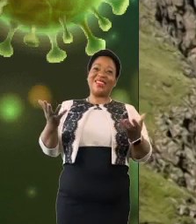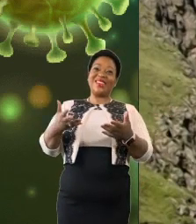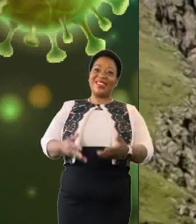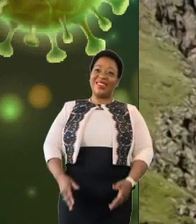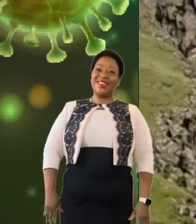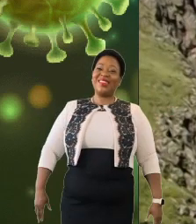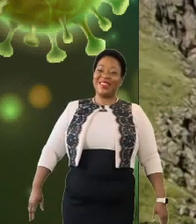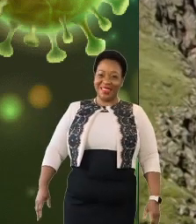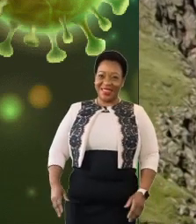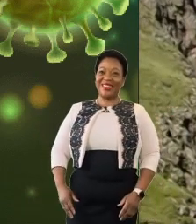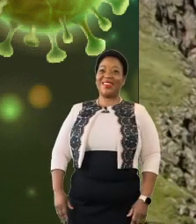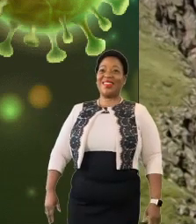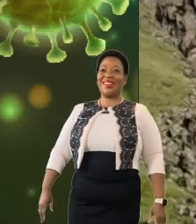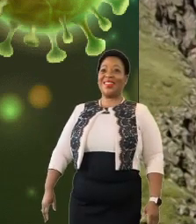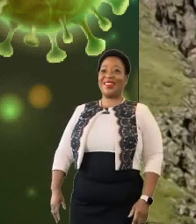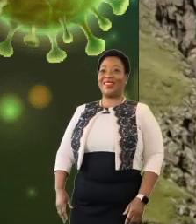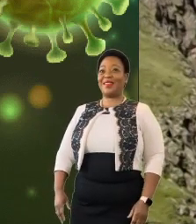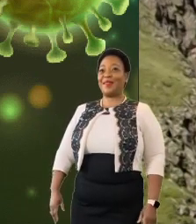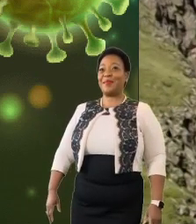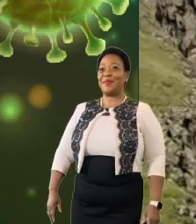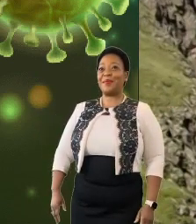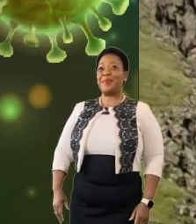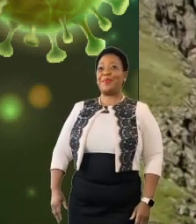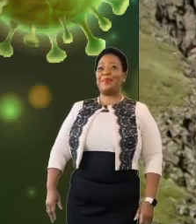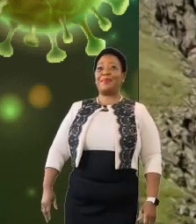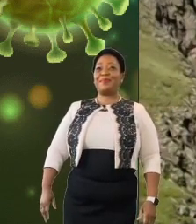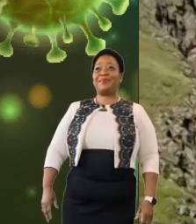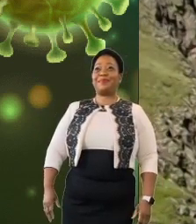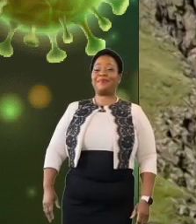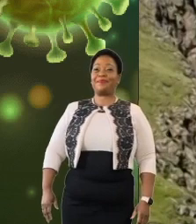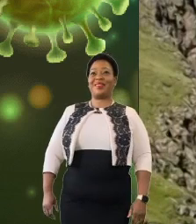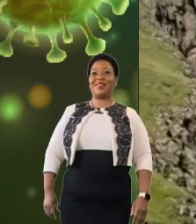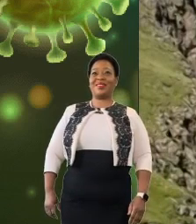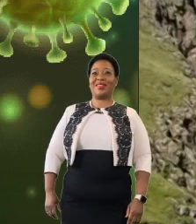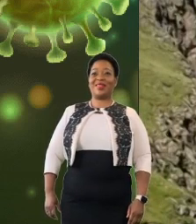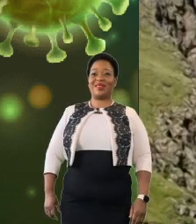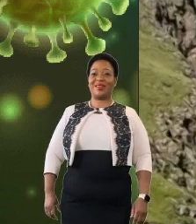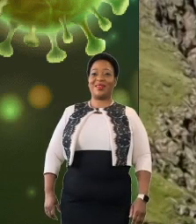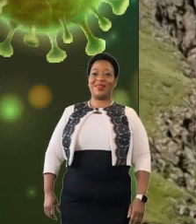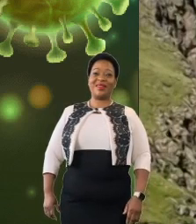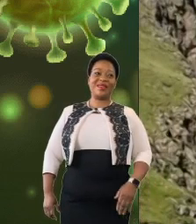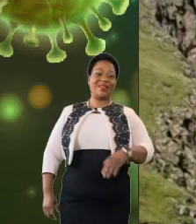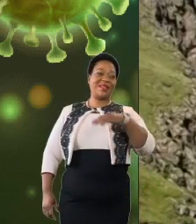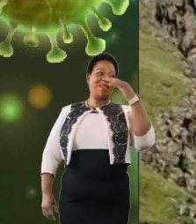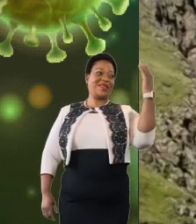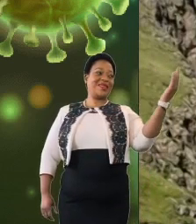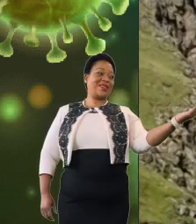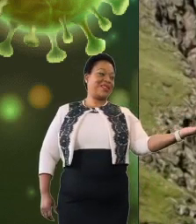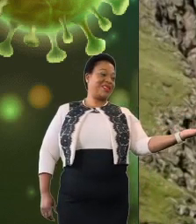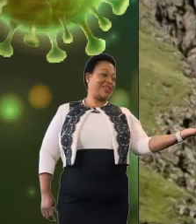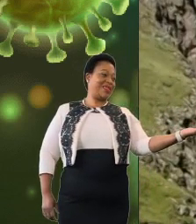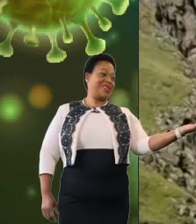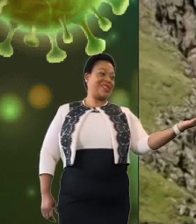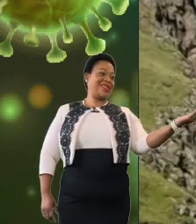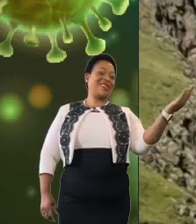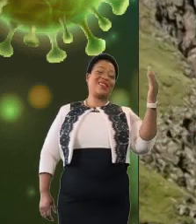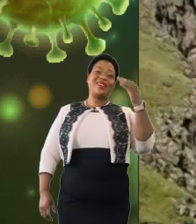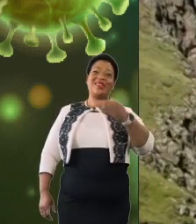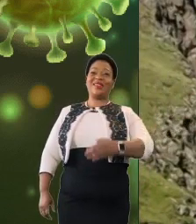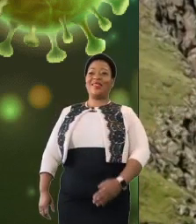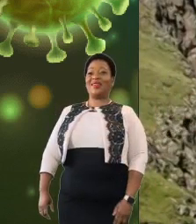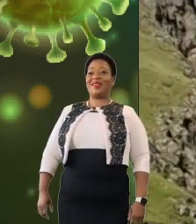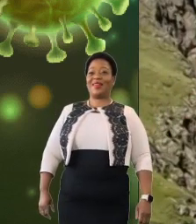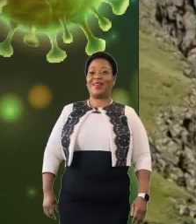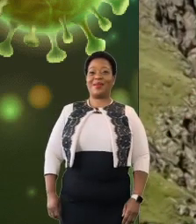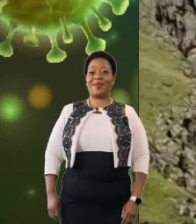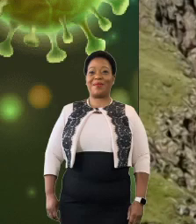I wonder if we can ask the technical team, maybe just on the on the notes on the side, to help provide Thulani just